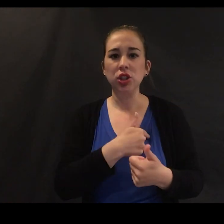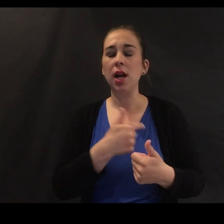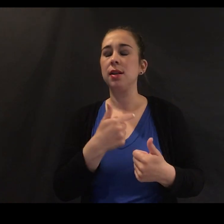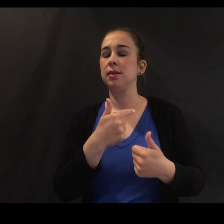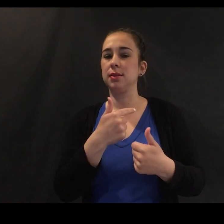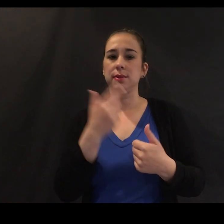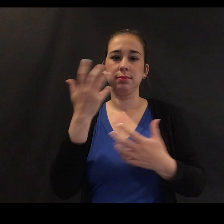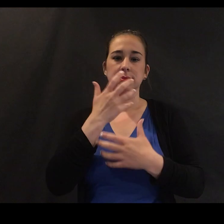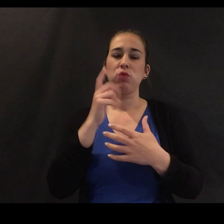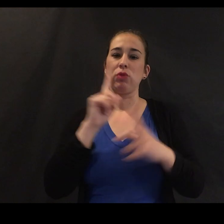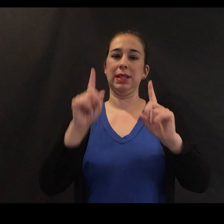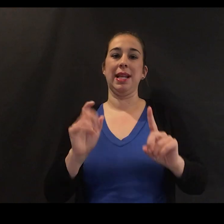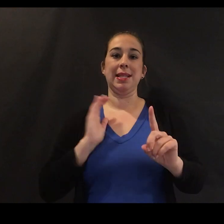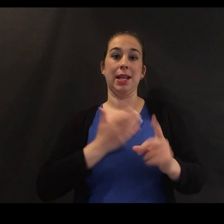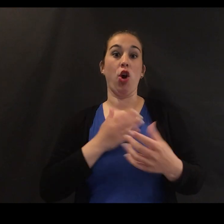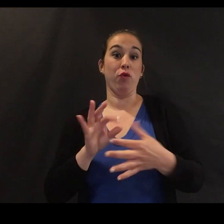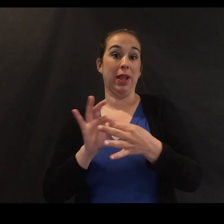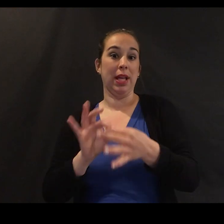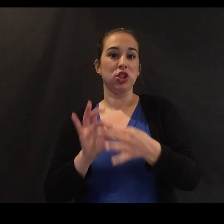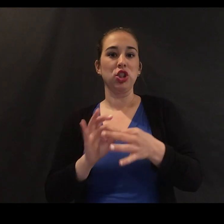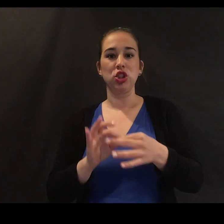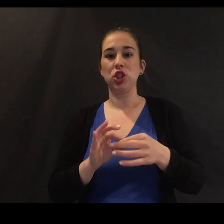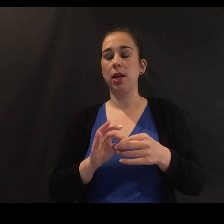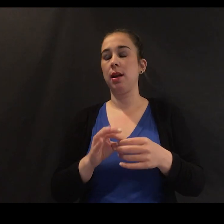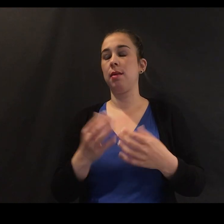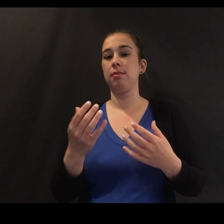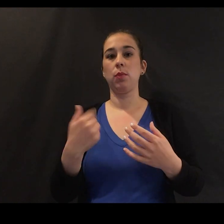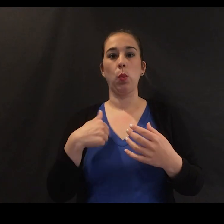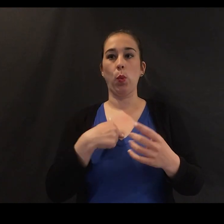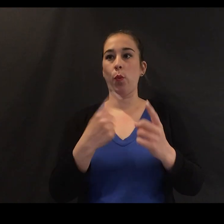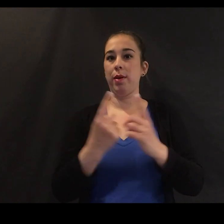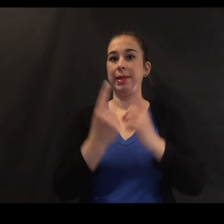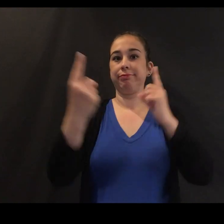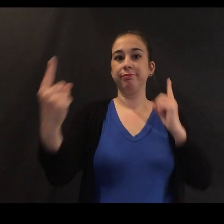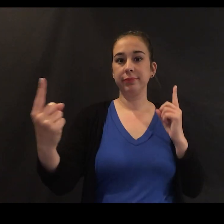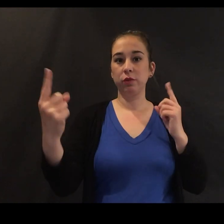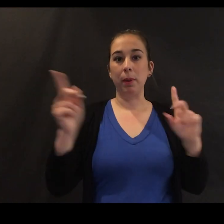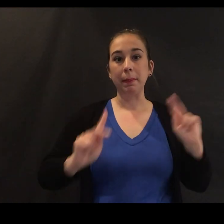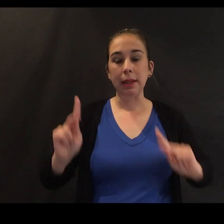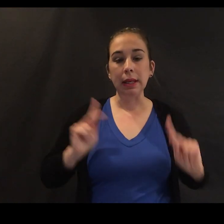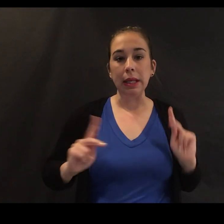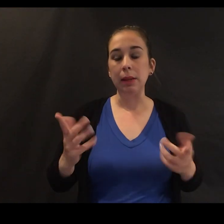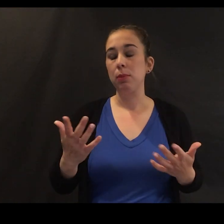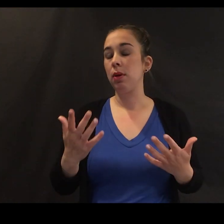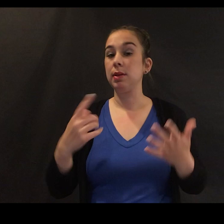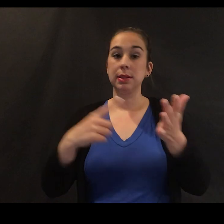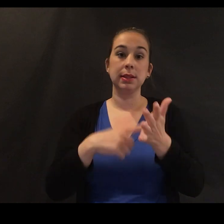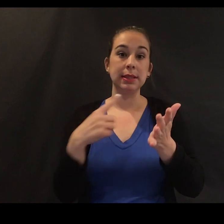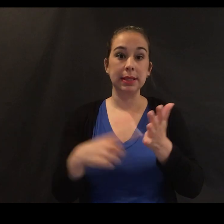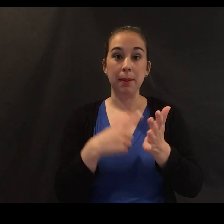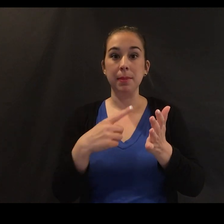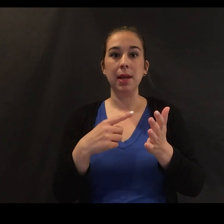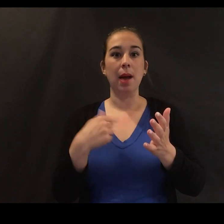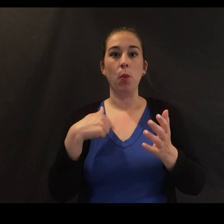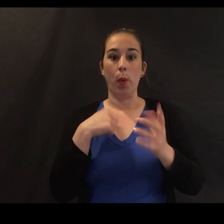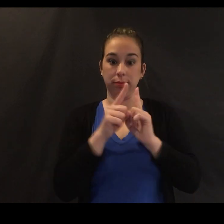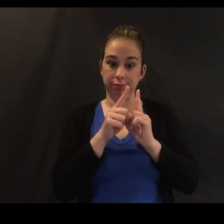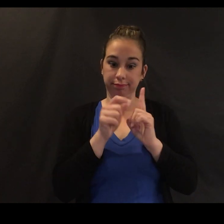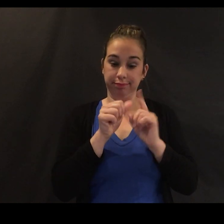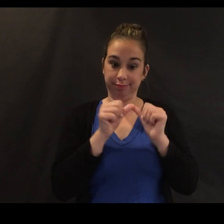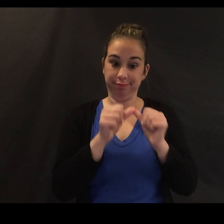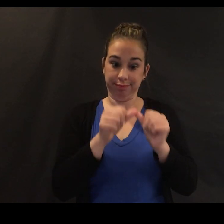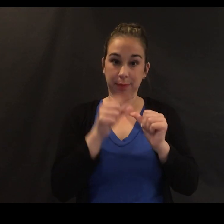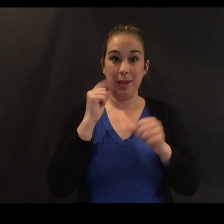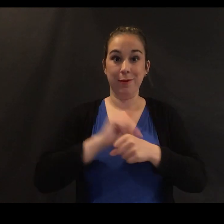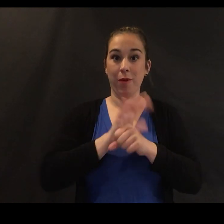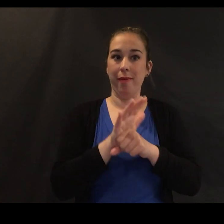challenged, if anything else, our relationships. The distance that we've had from people and then sometimes the closeness we've had with a certain number